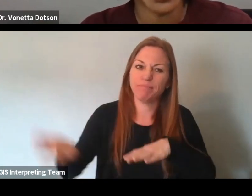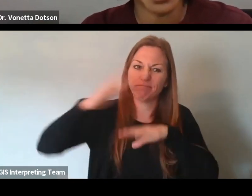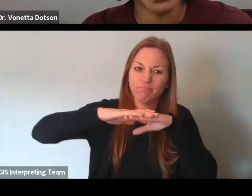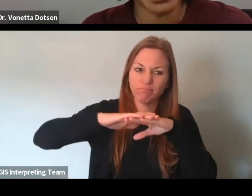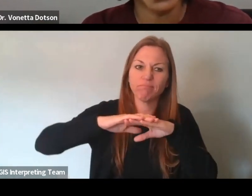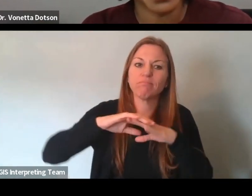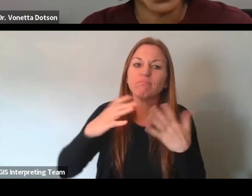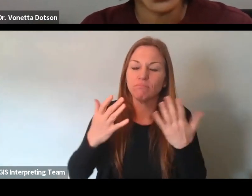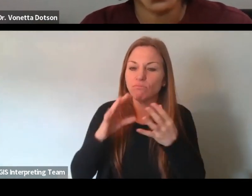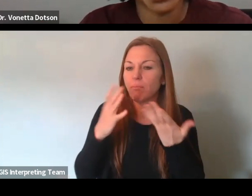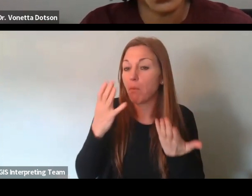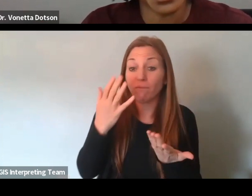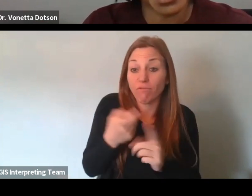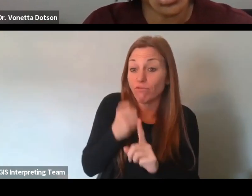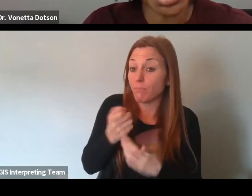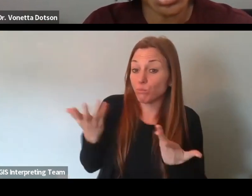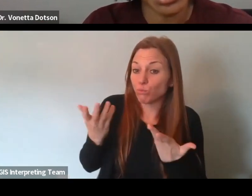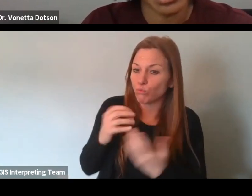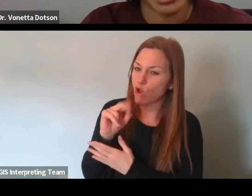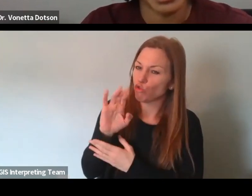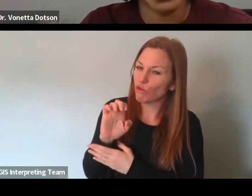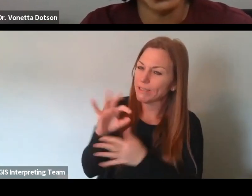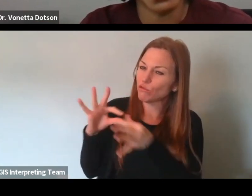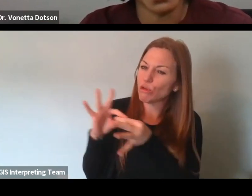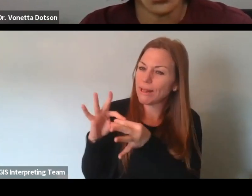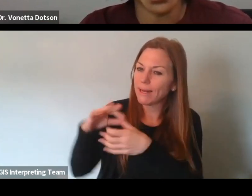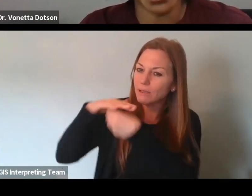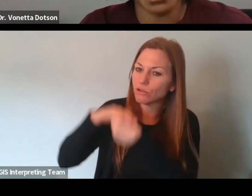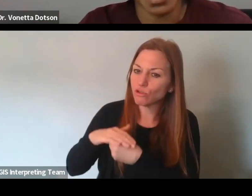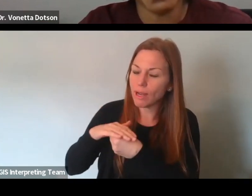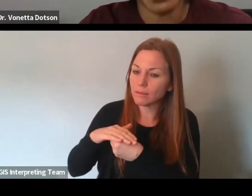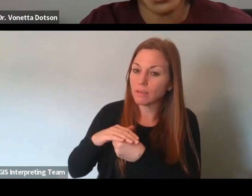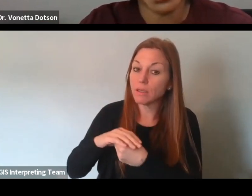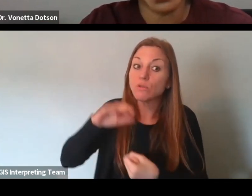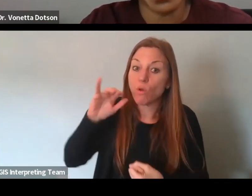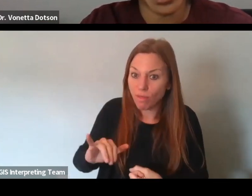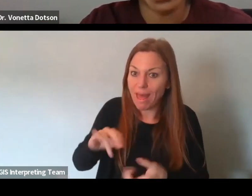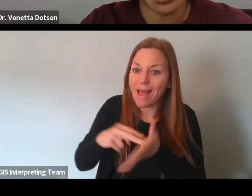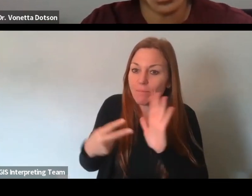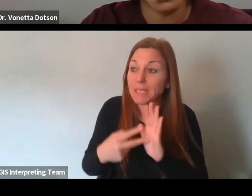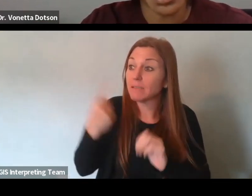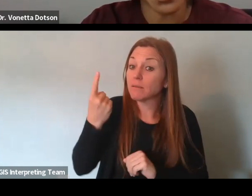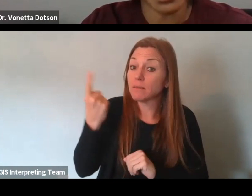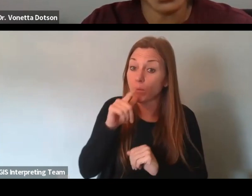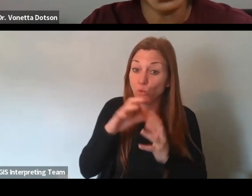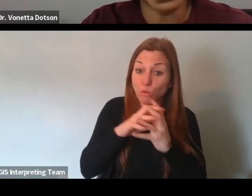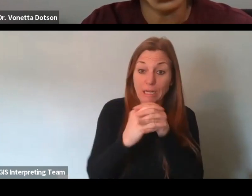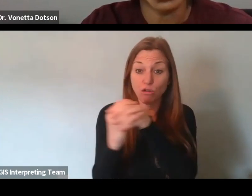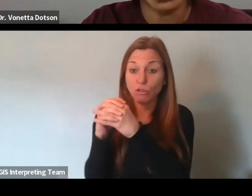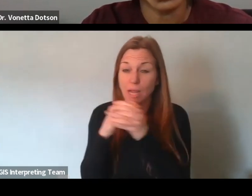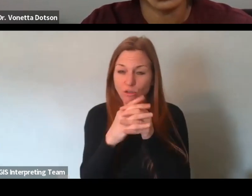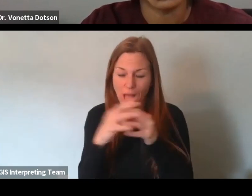factors based on intersectionality. Someone who is older and also from